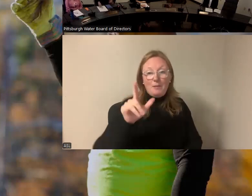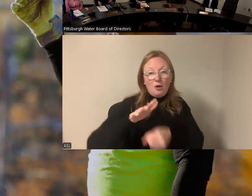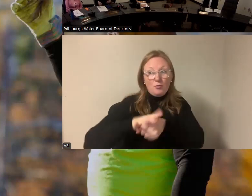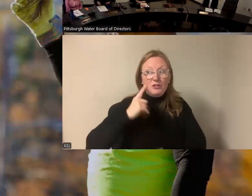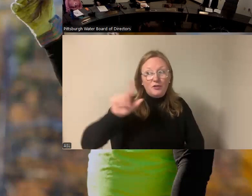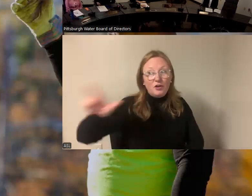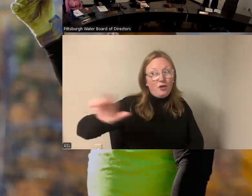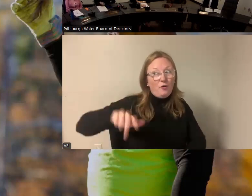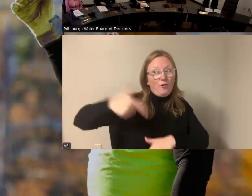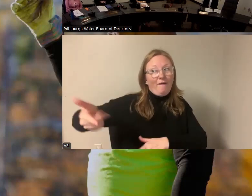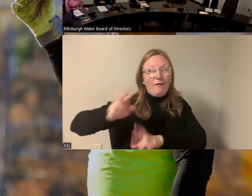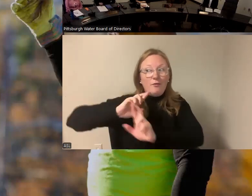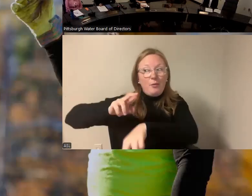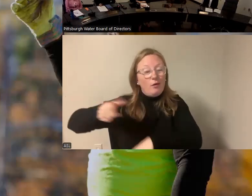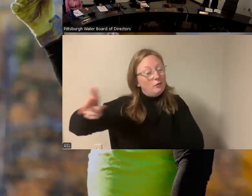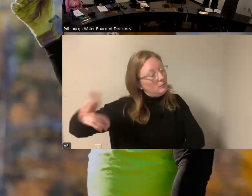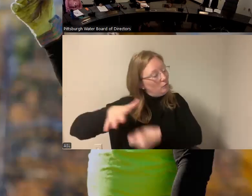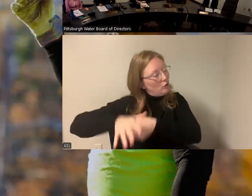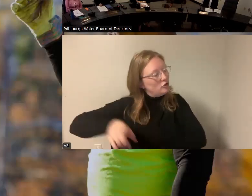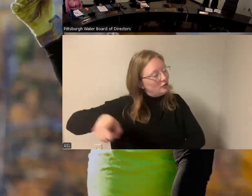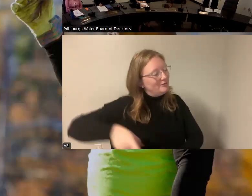your report. Well,